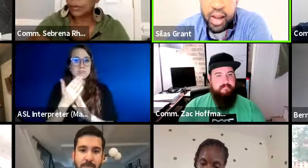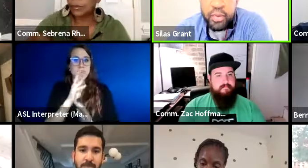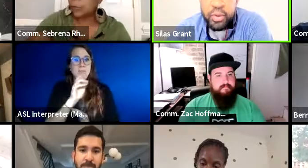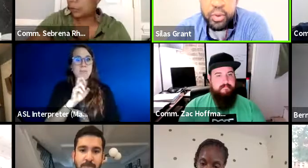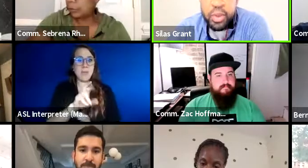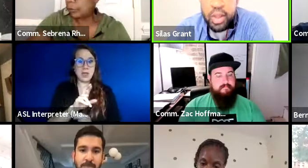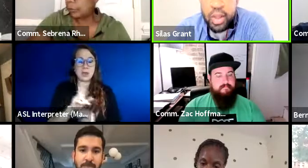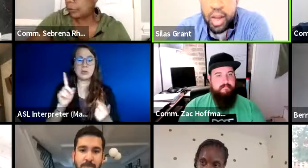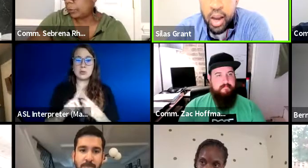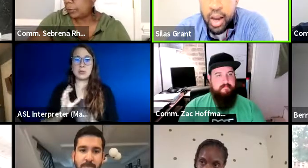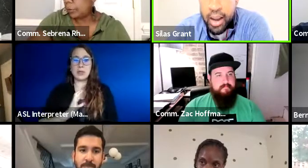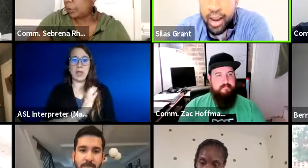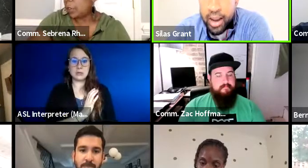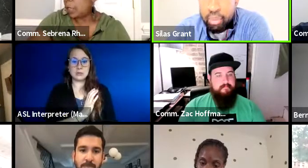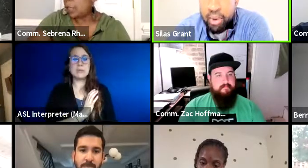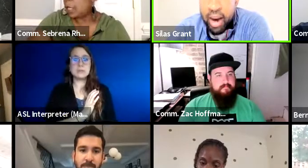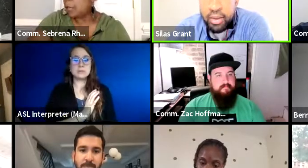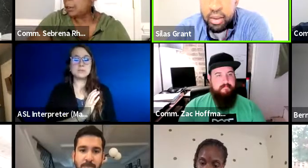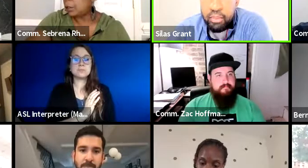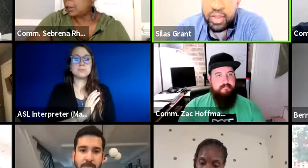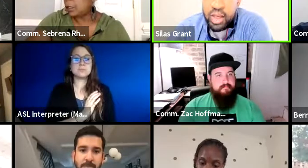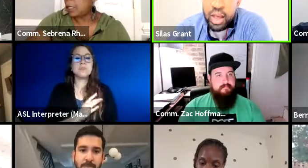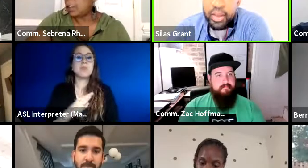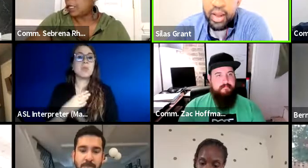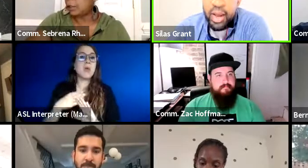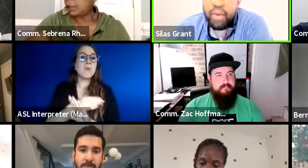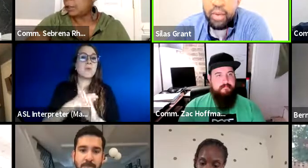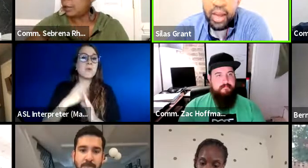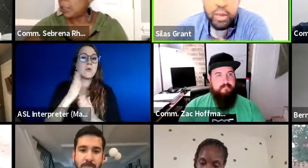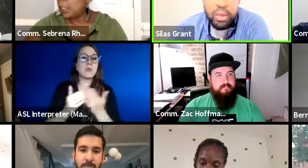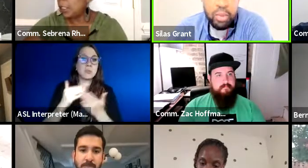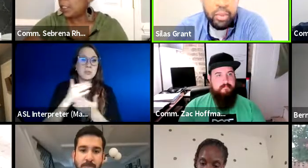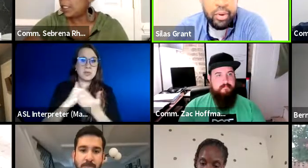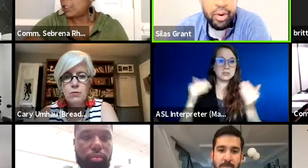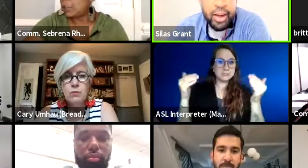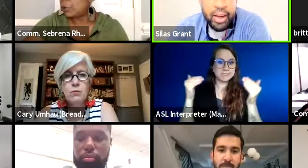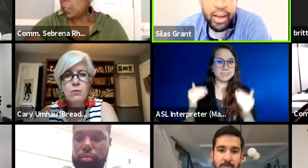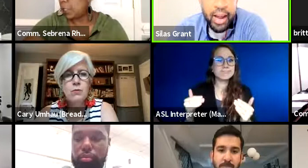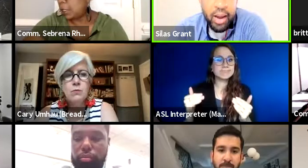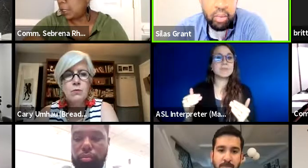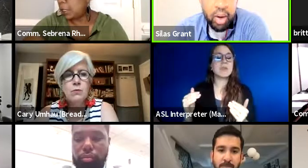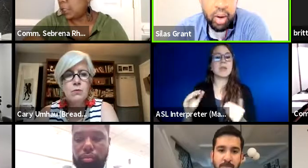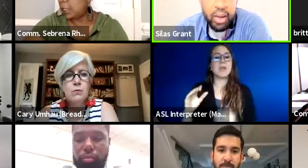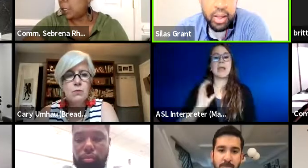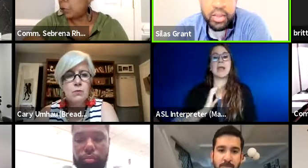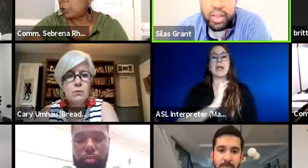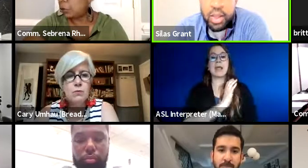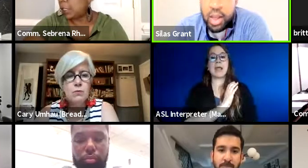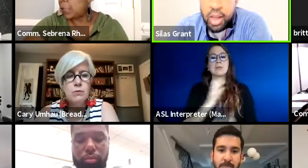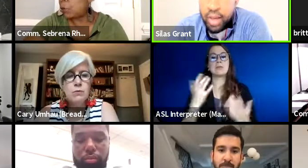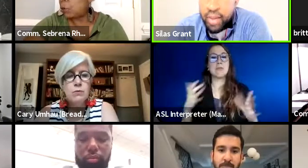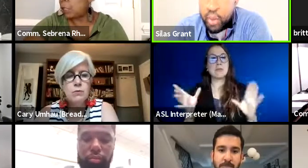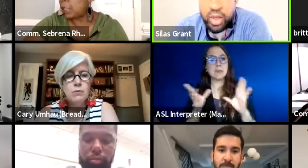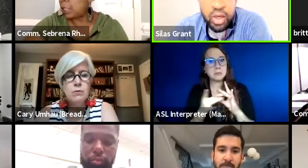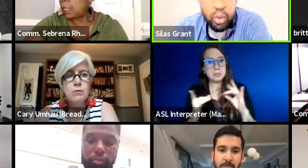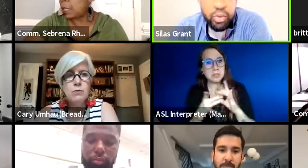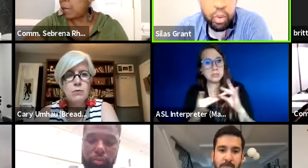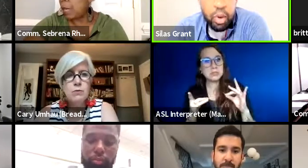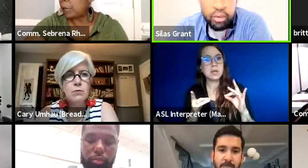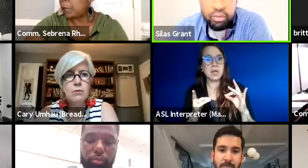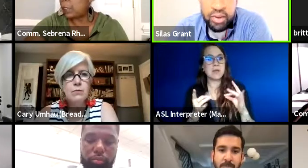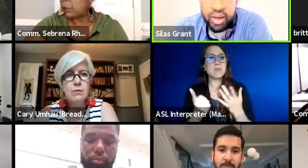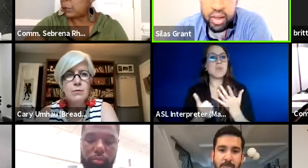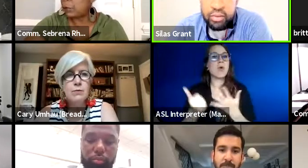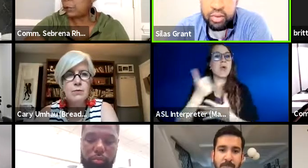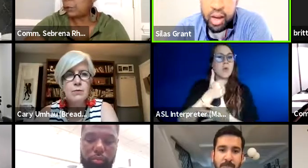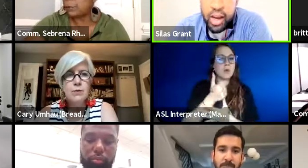to the council. And prior to the budget coming down, the council member laid out priorities that we share with you